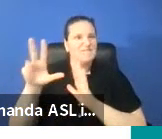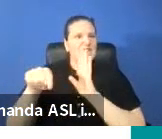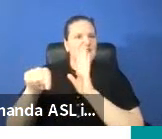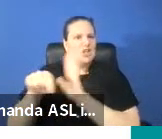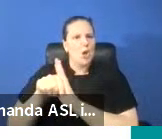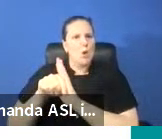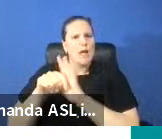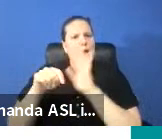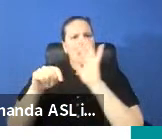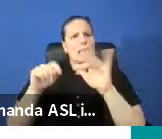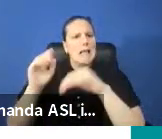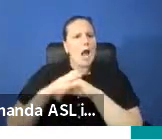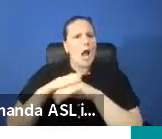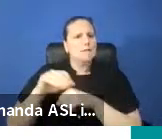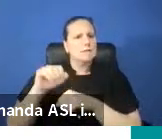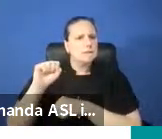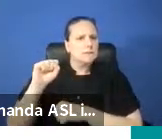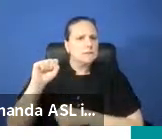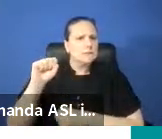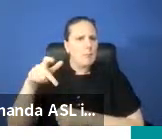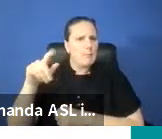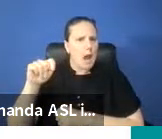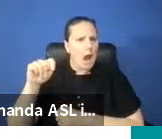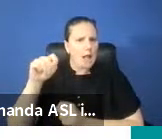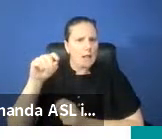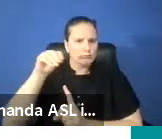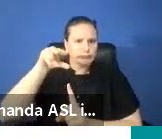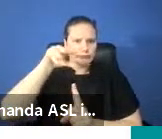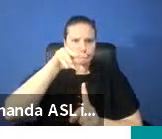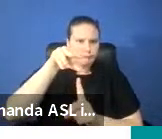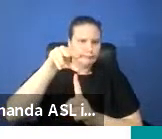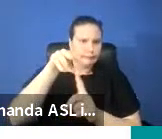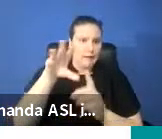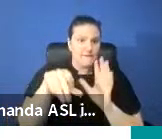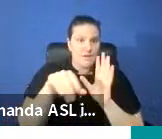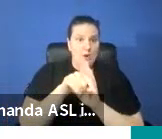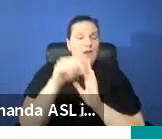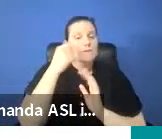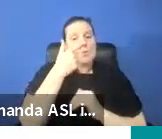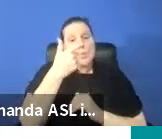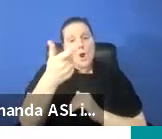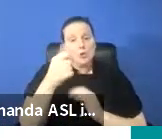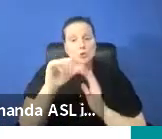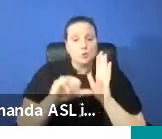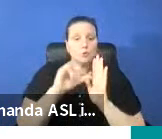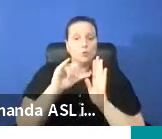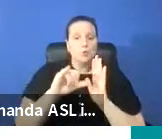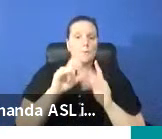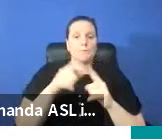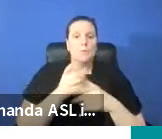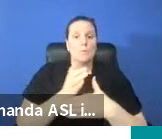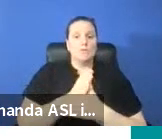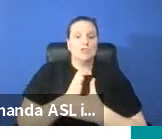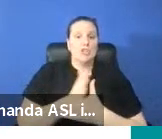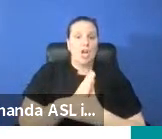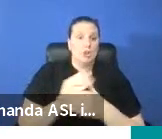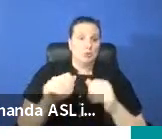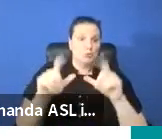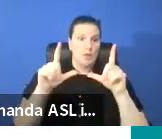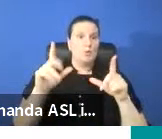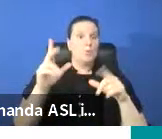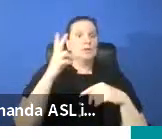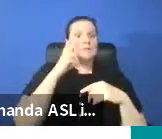select Spotlight Video. For those watching on YouTube, when we screen share, you will be able to